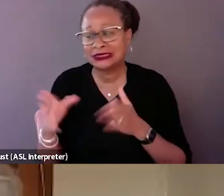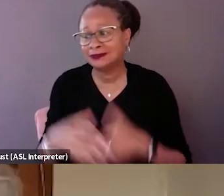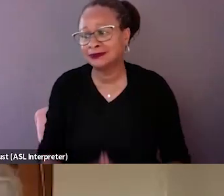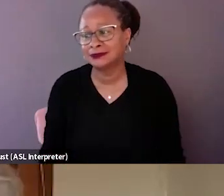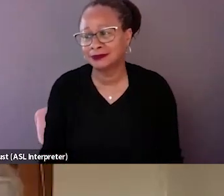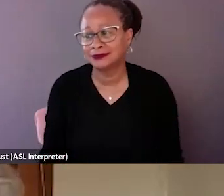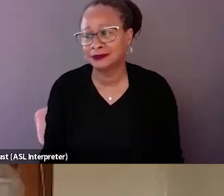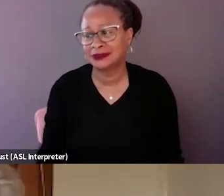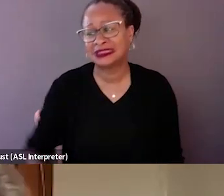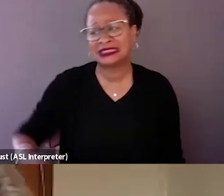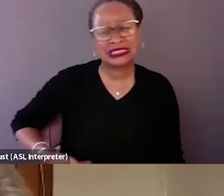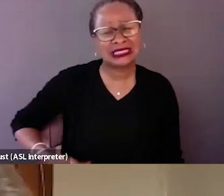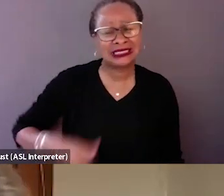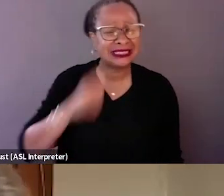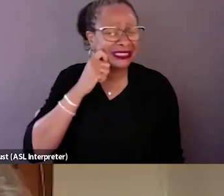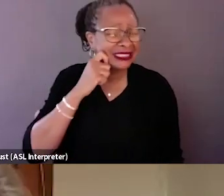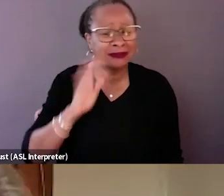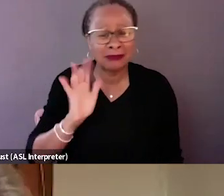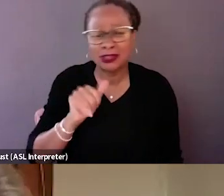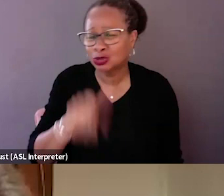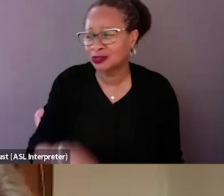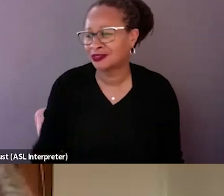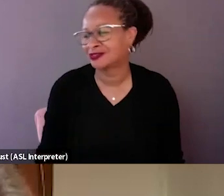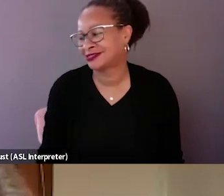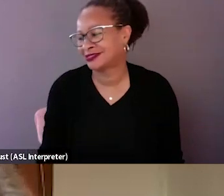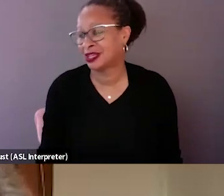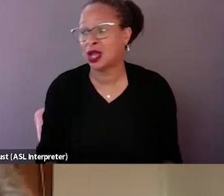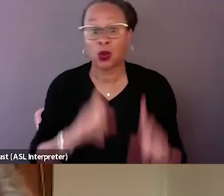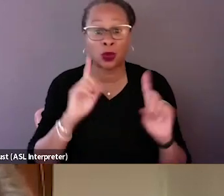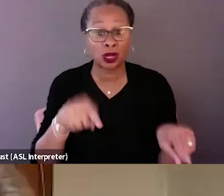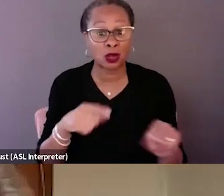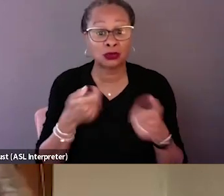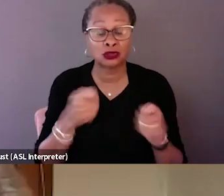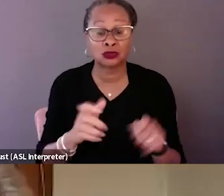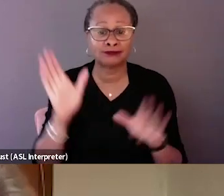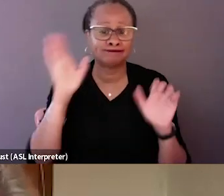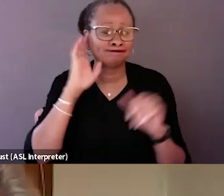And when I draw, I try to listen good music. And